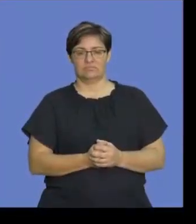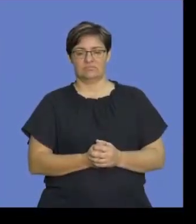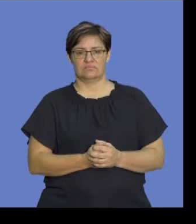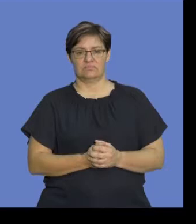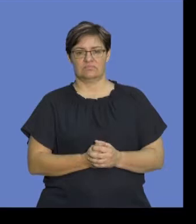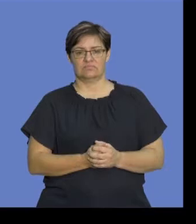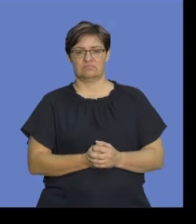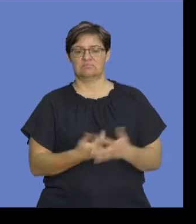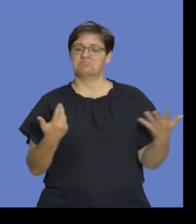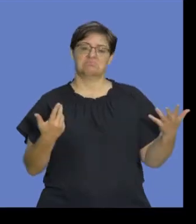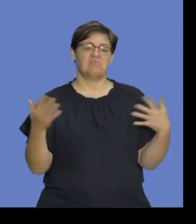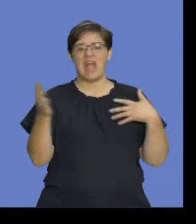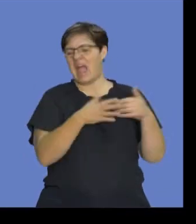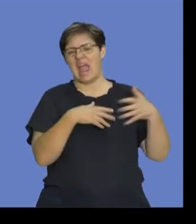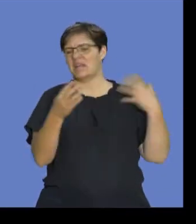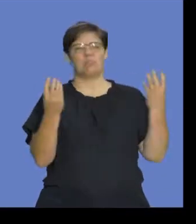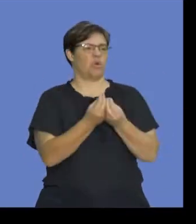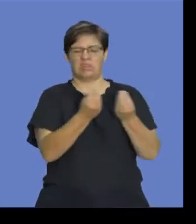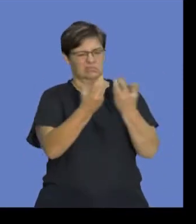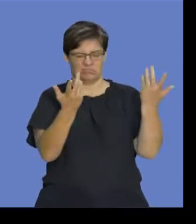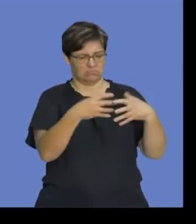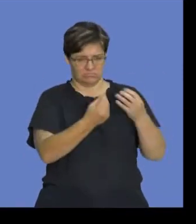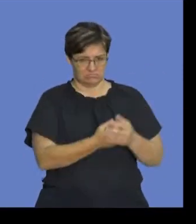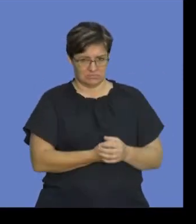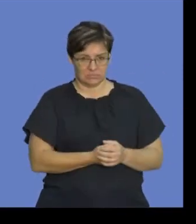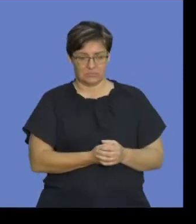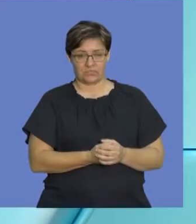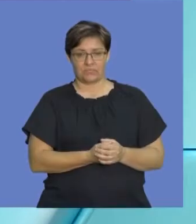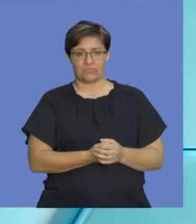let's take any product, right?